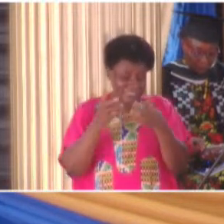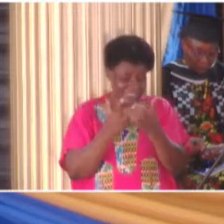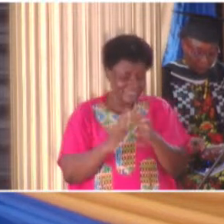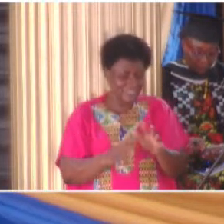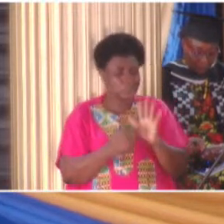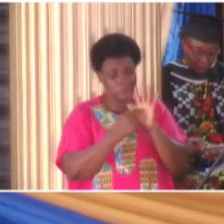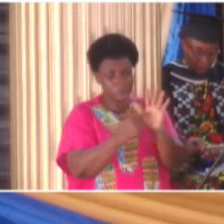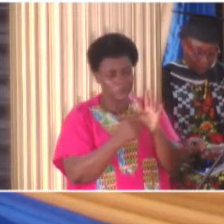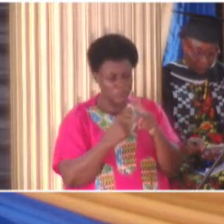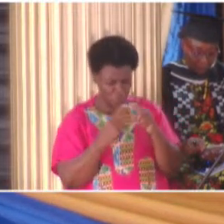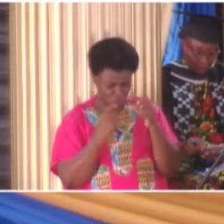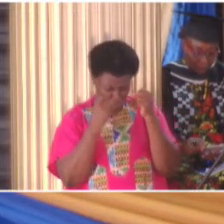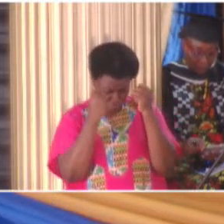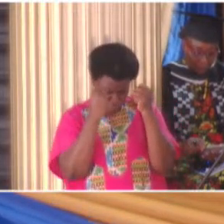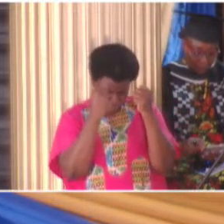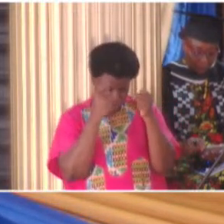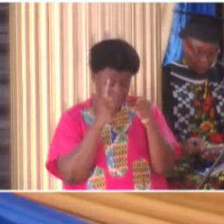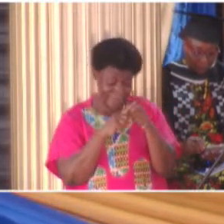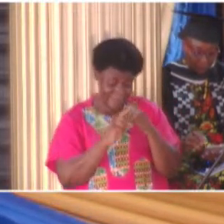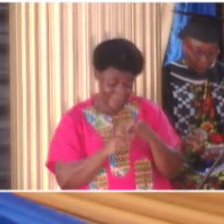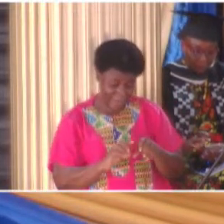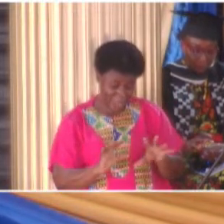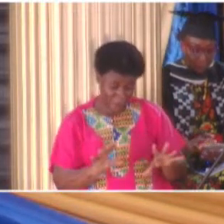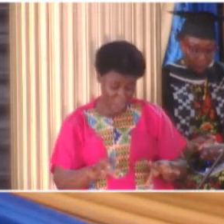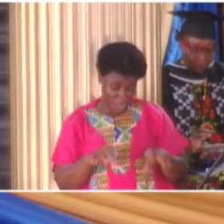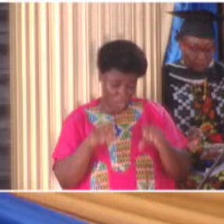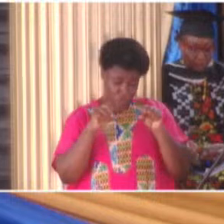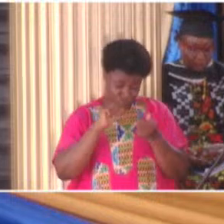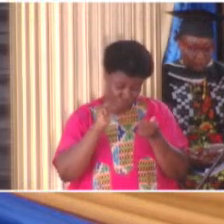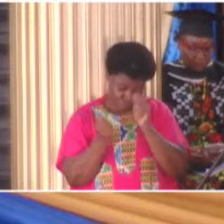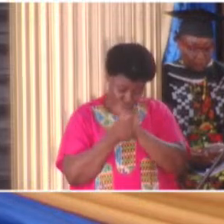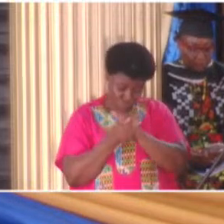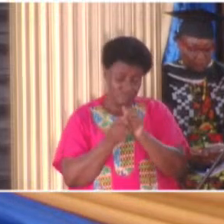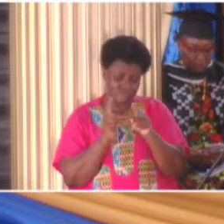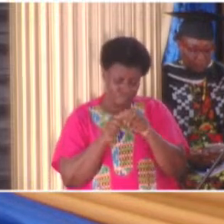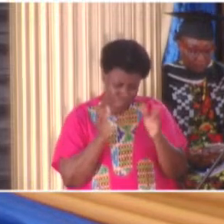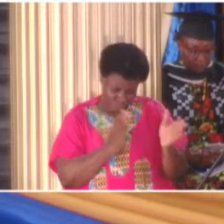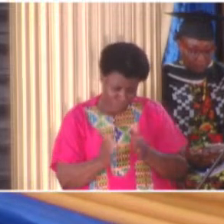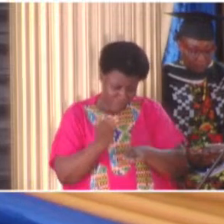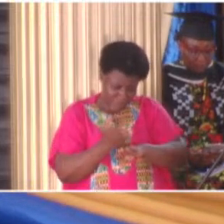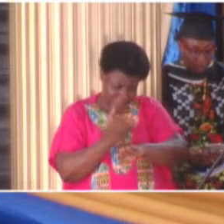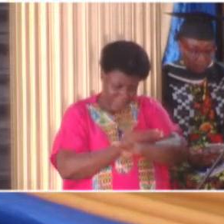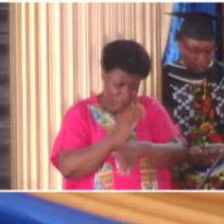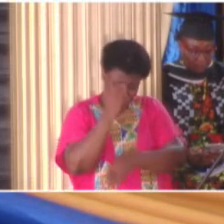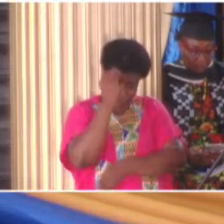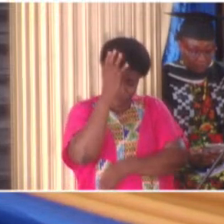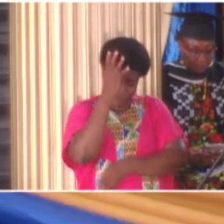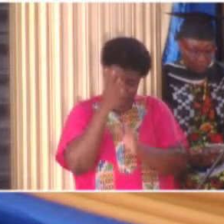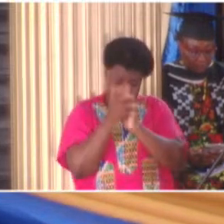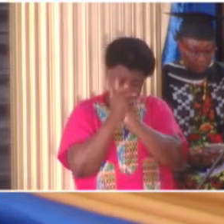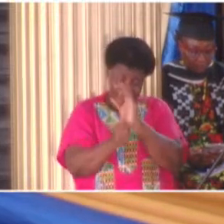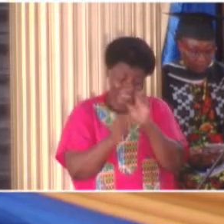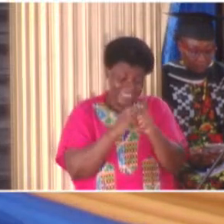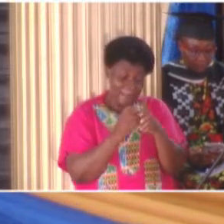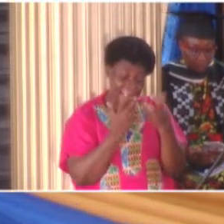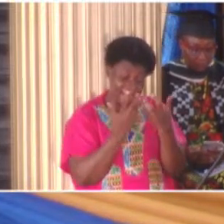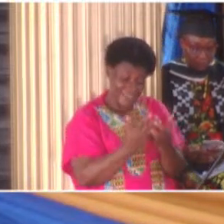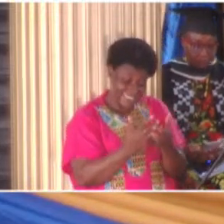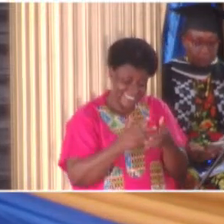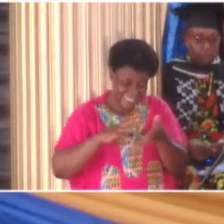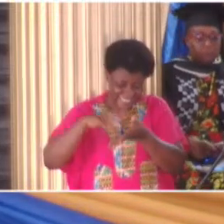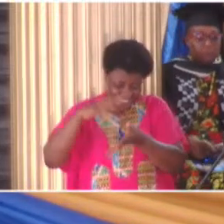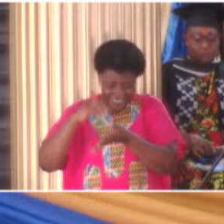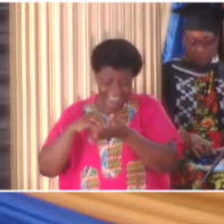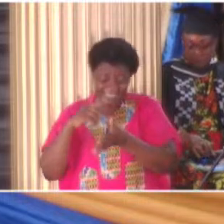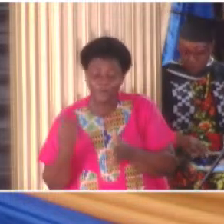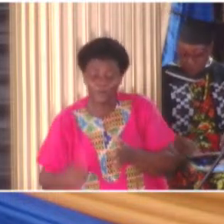his resilience and adaptability. He plans to enhance his knowledge and expertise in machine learning and cloud